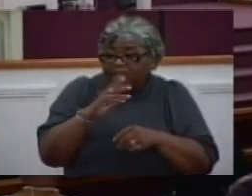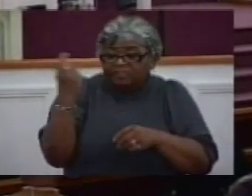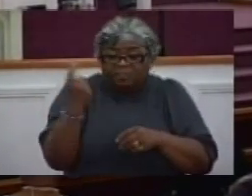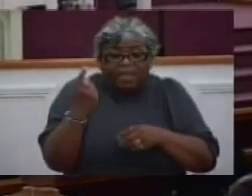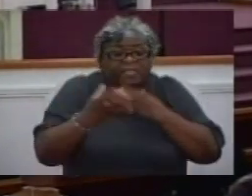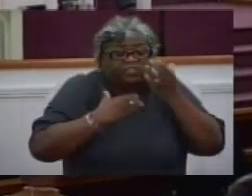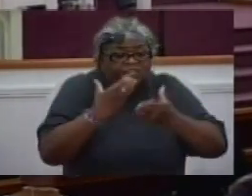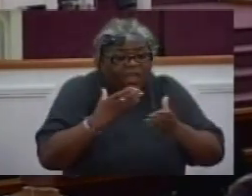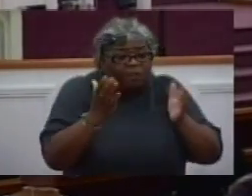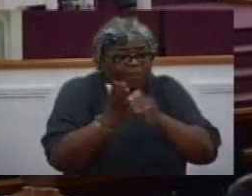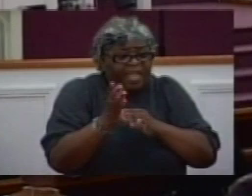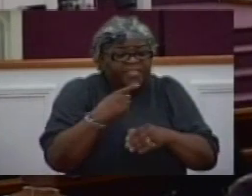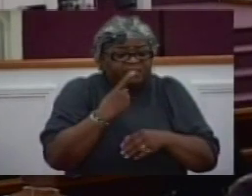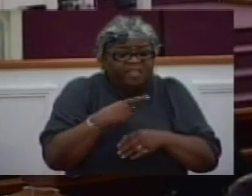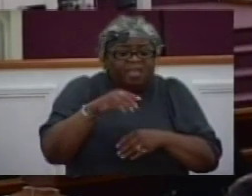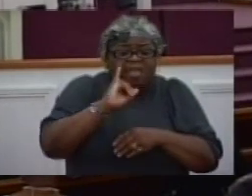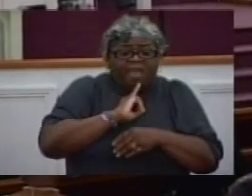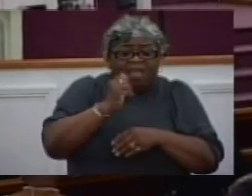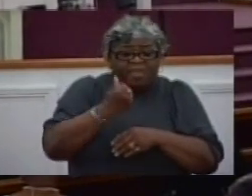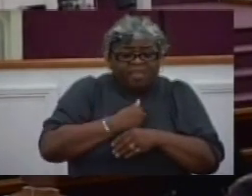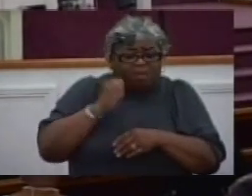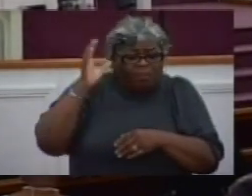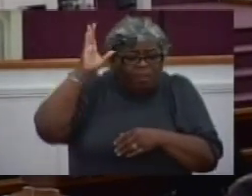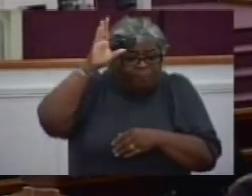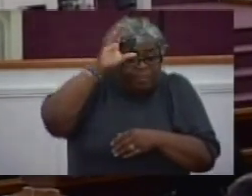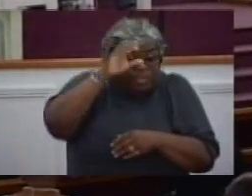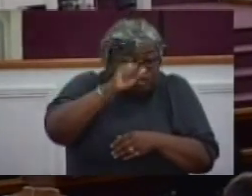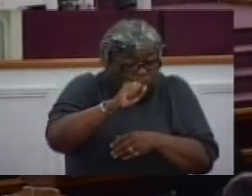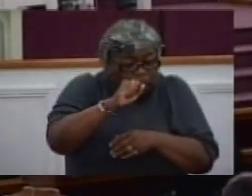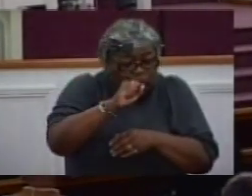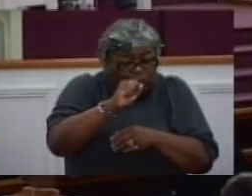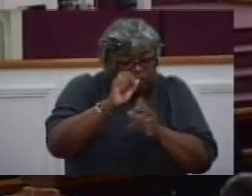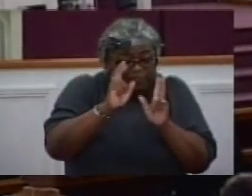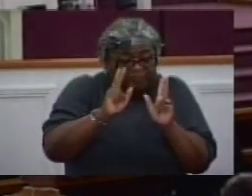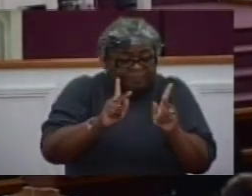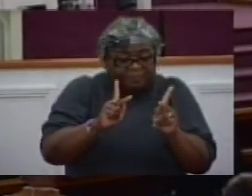somebody shout back and say, "I am a peculiar."